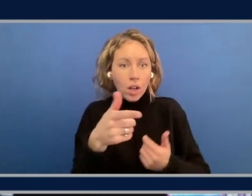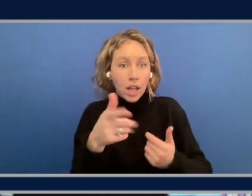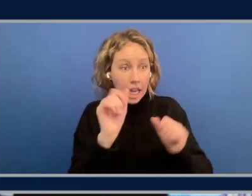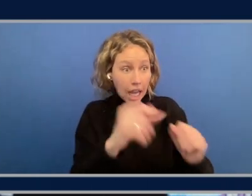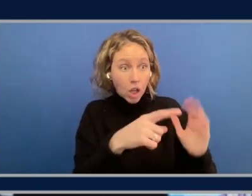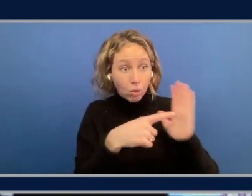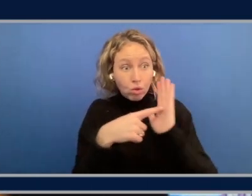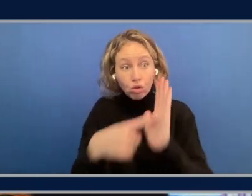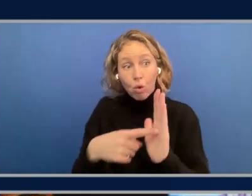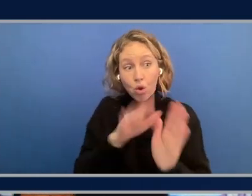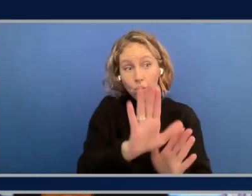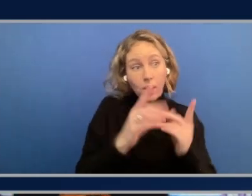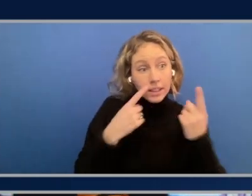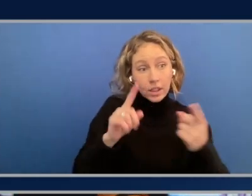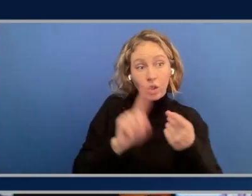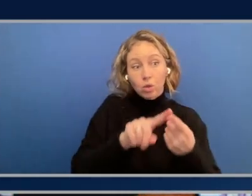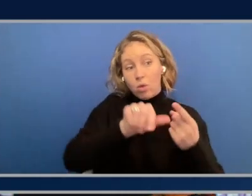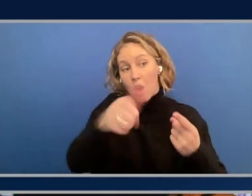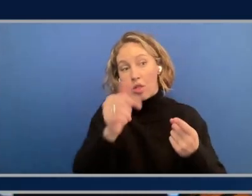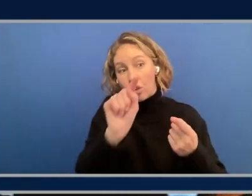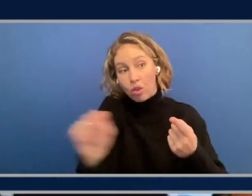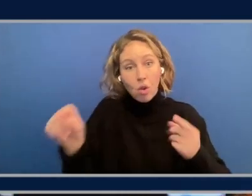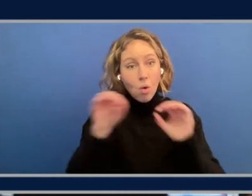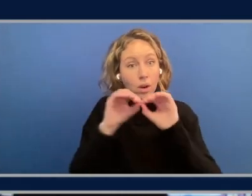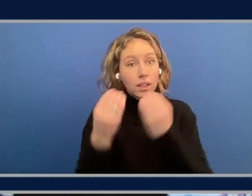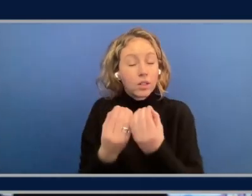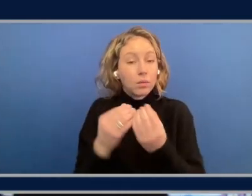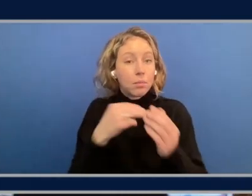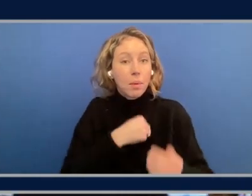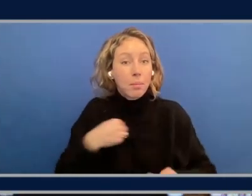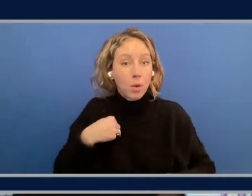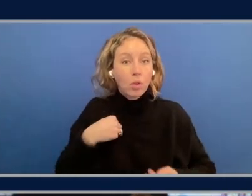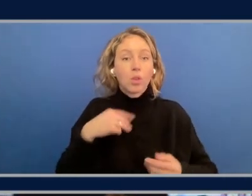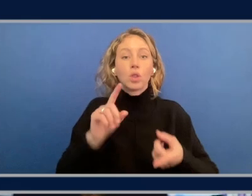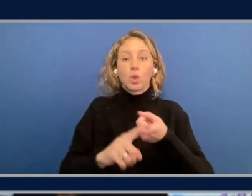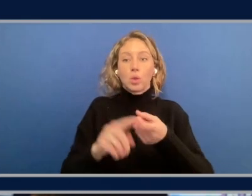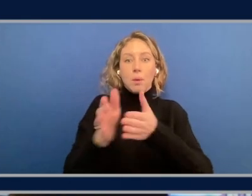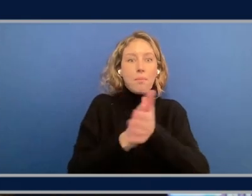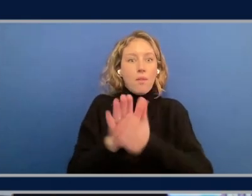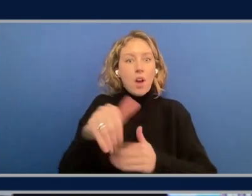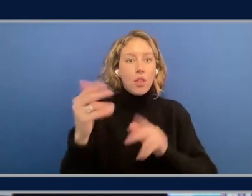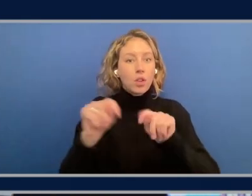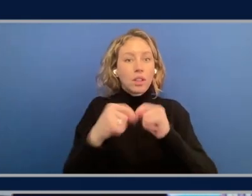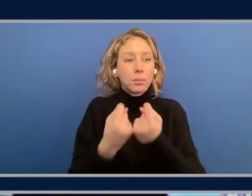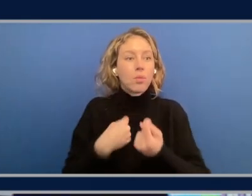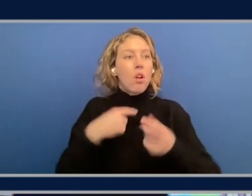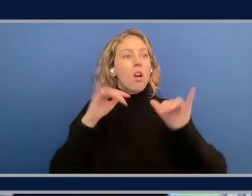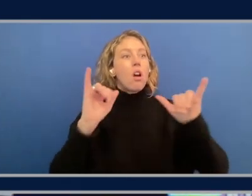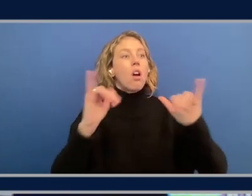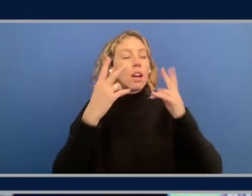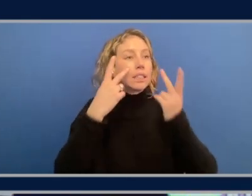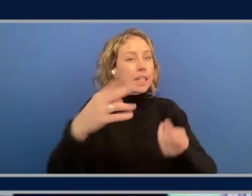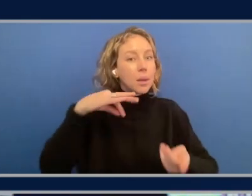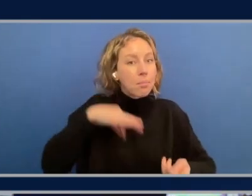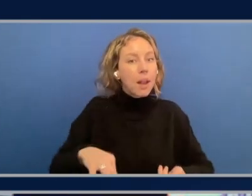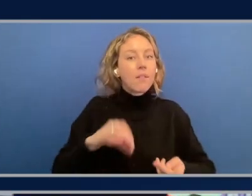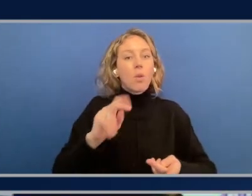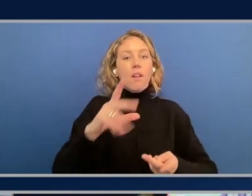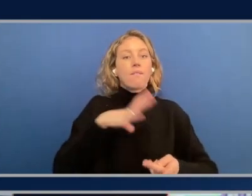showcase your success to the rest of the organization to motivate other teams to kind of see Or the I think benefits. to